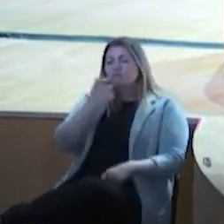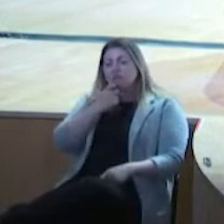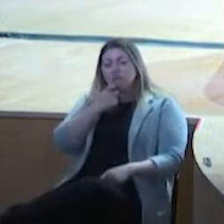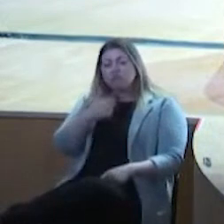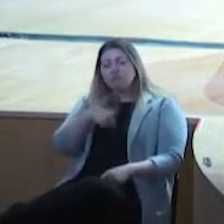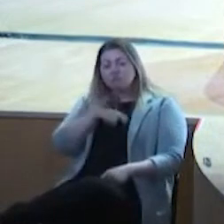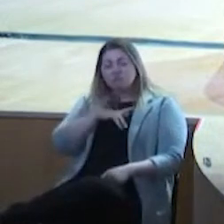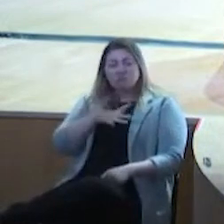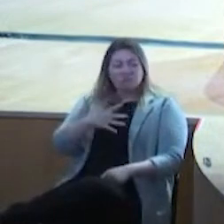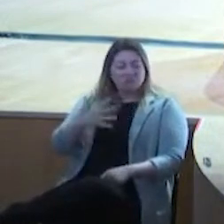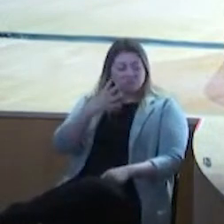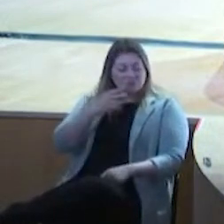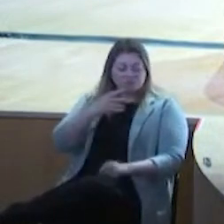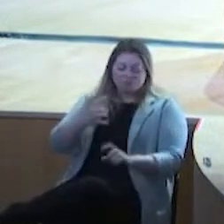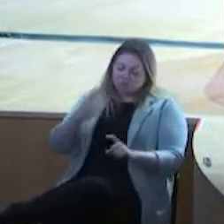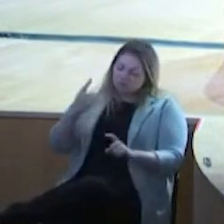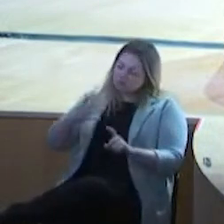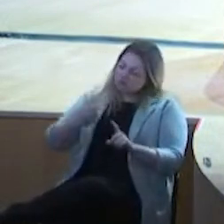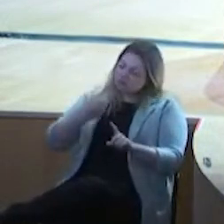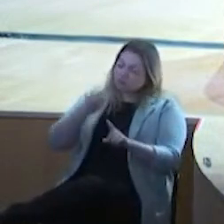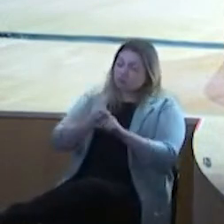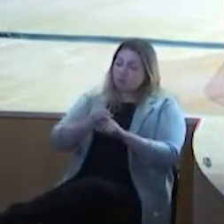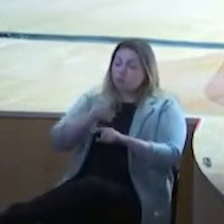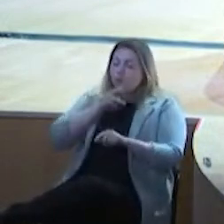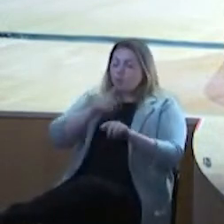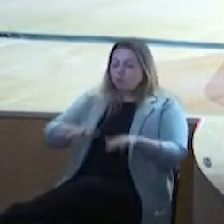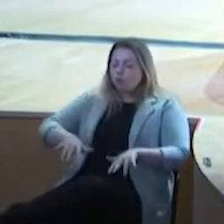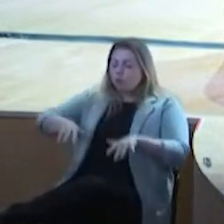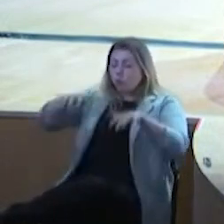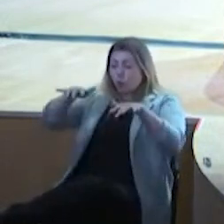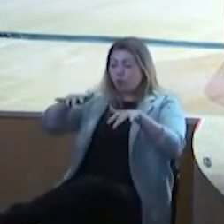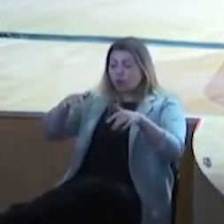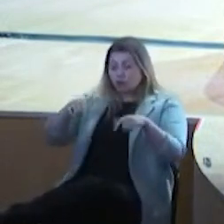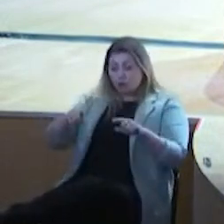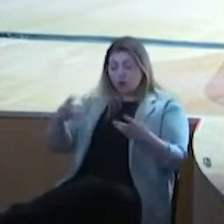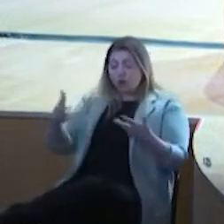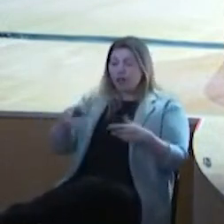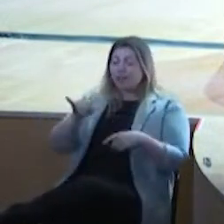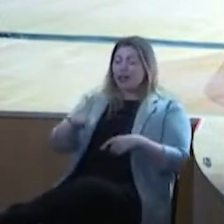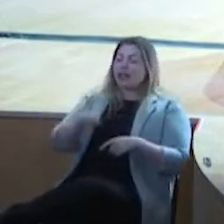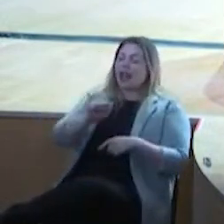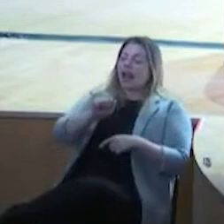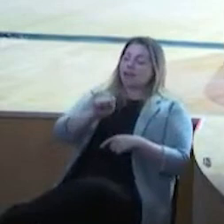a tremendous amount of flooding during atmospheric river event of